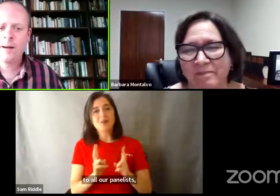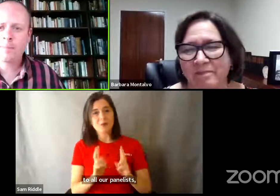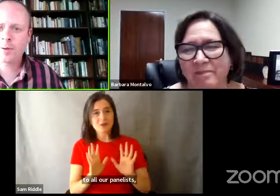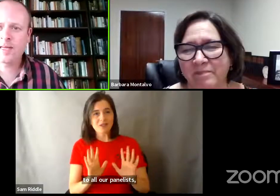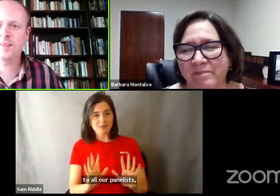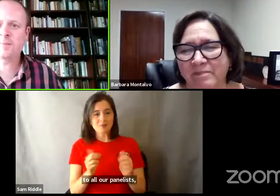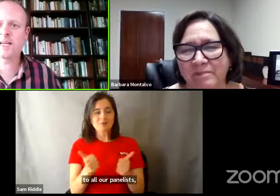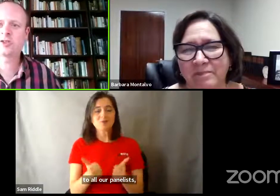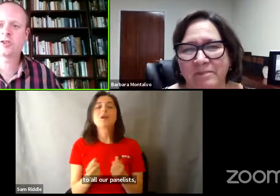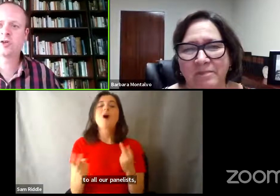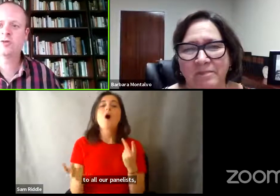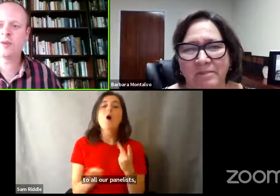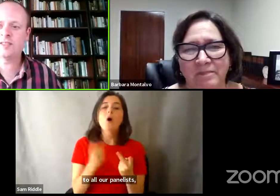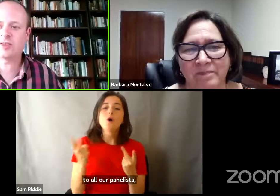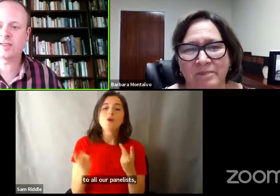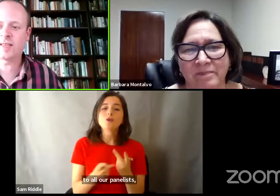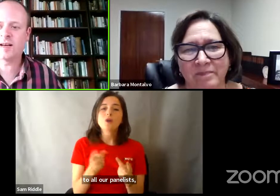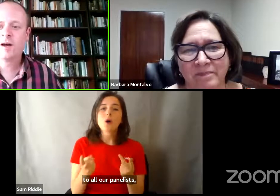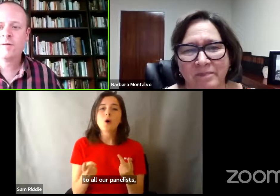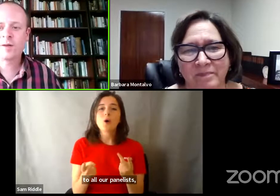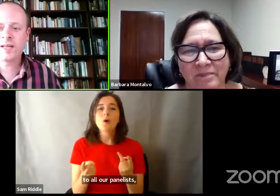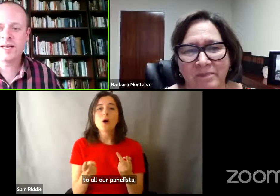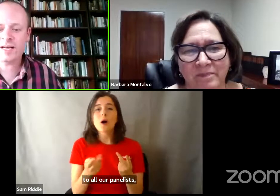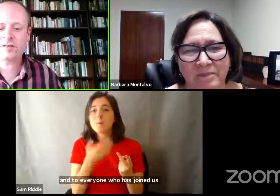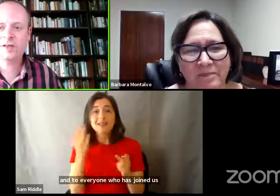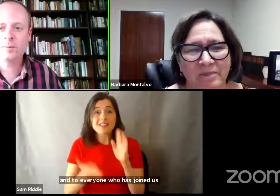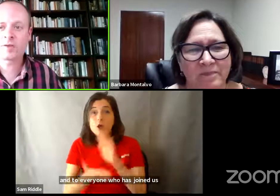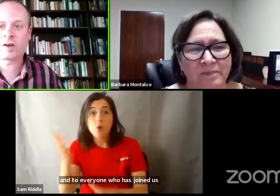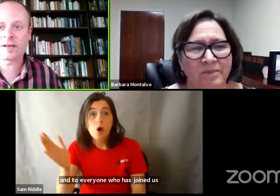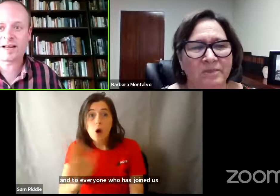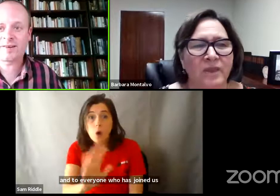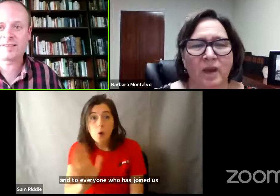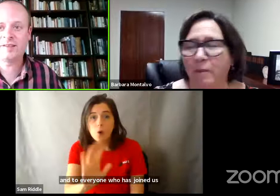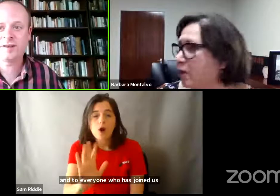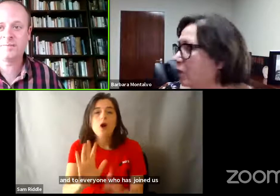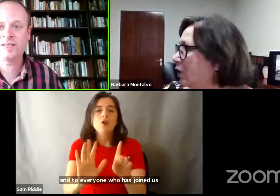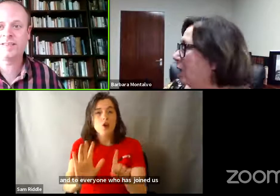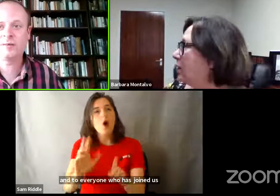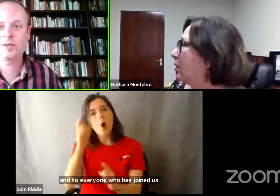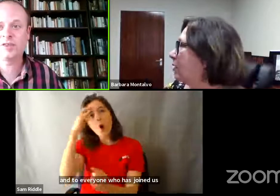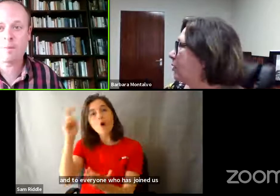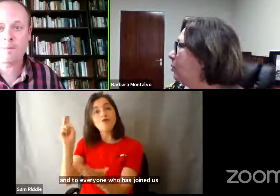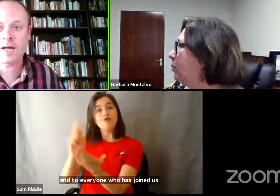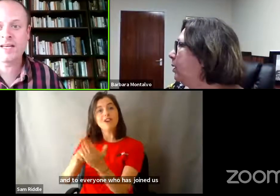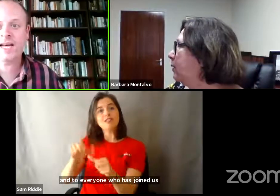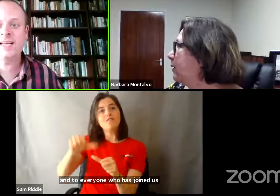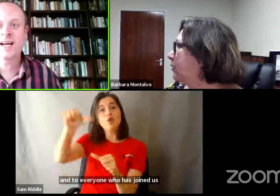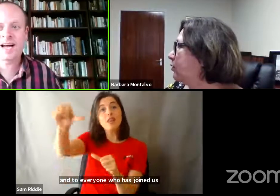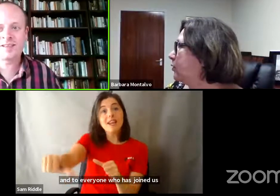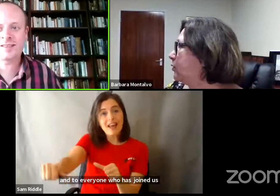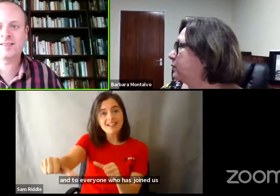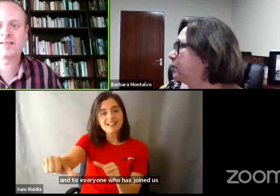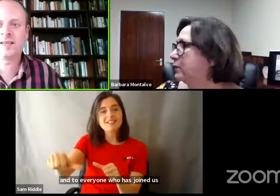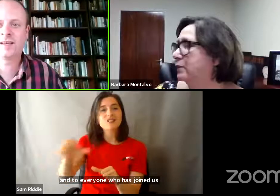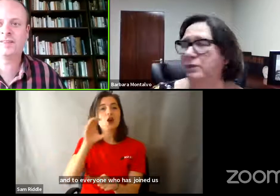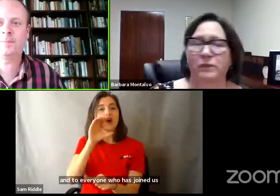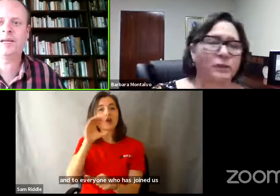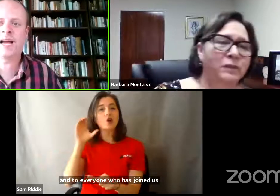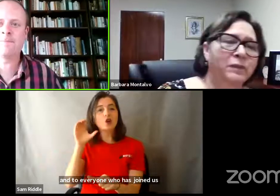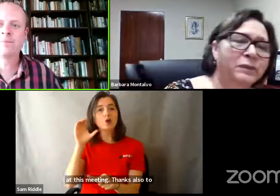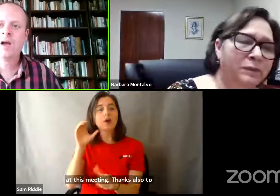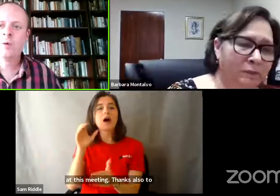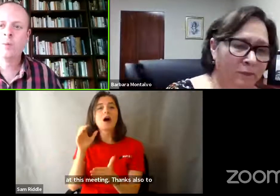yet. Please make sure you register for the next Cuba Solidarity Zoom meeting, which is on Monday at